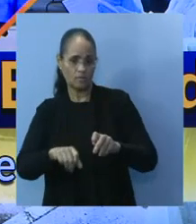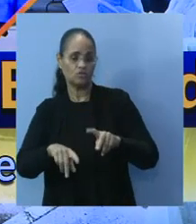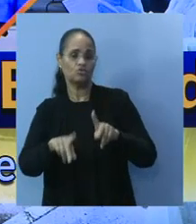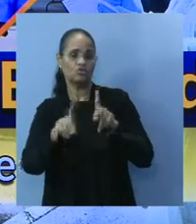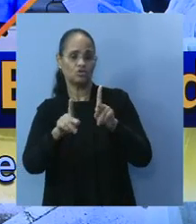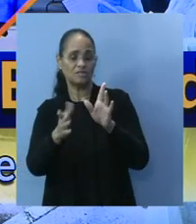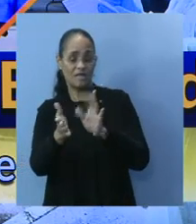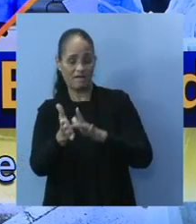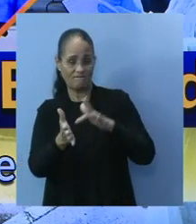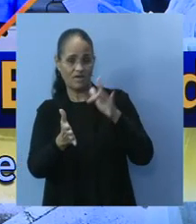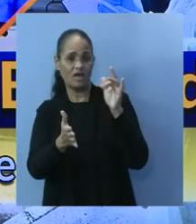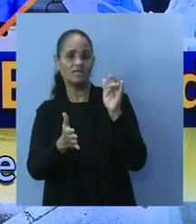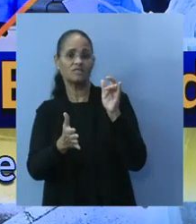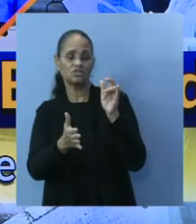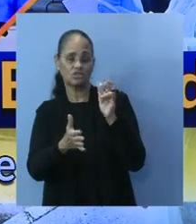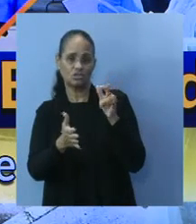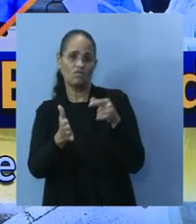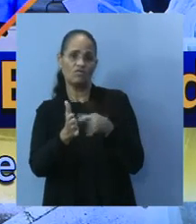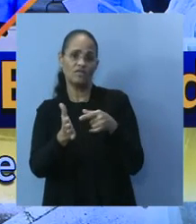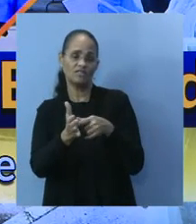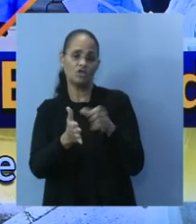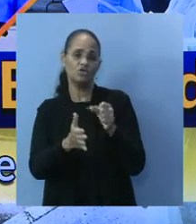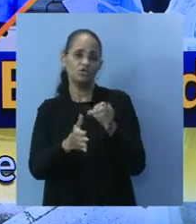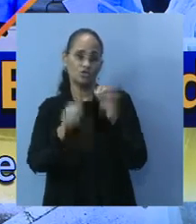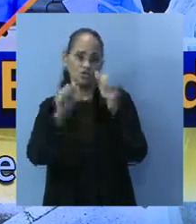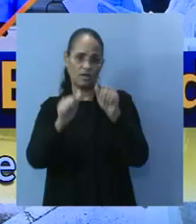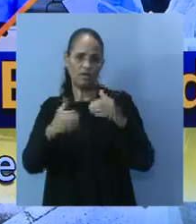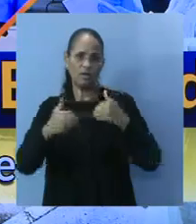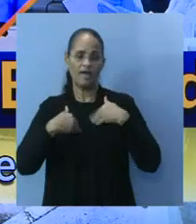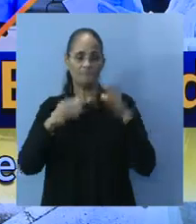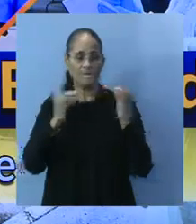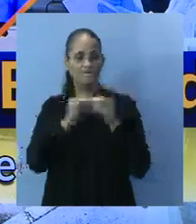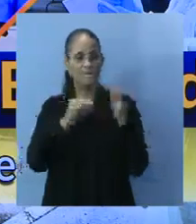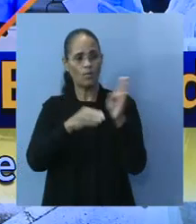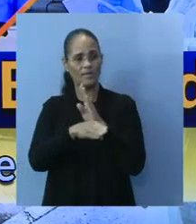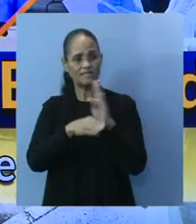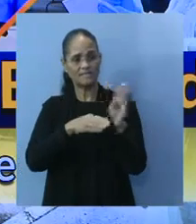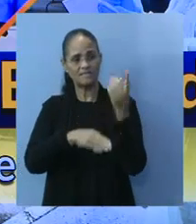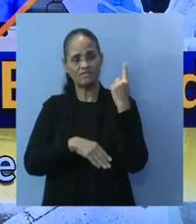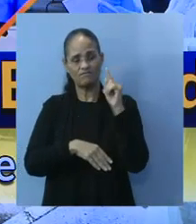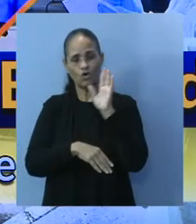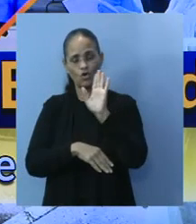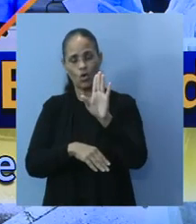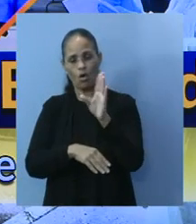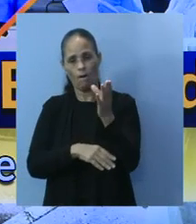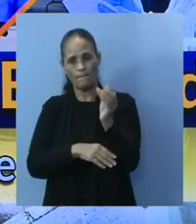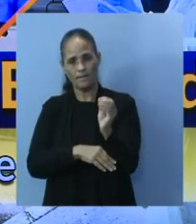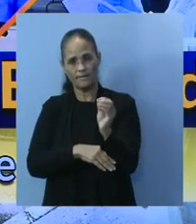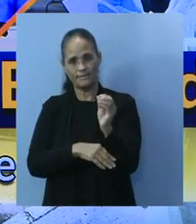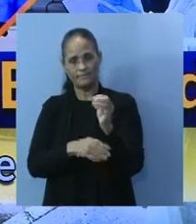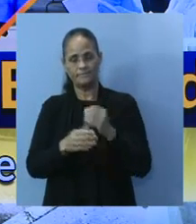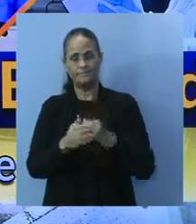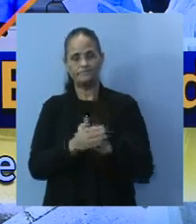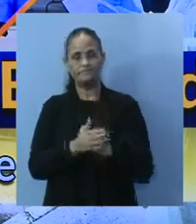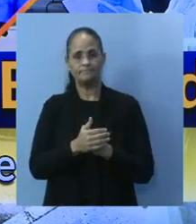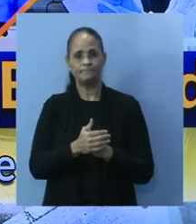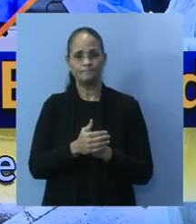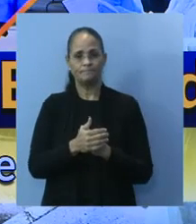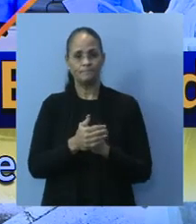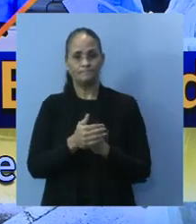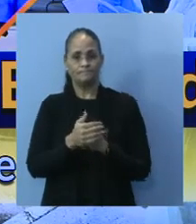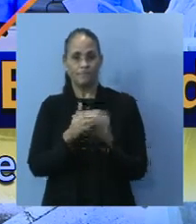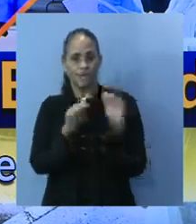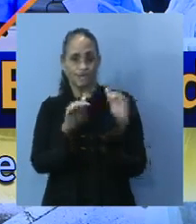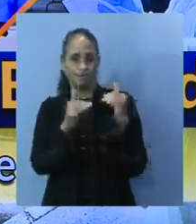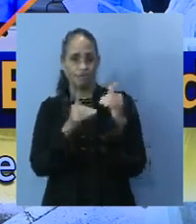take advantage of this so that you can have more business for your company. The deadline to sign up